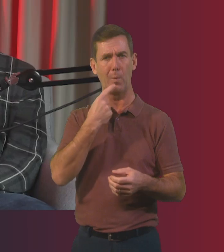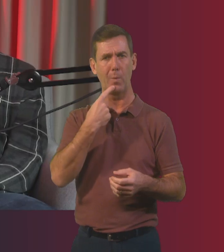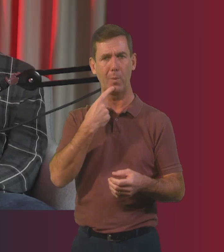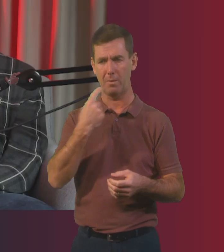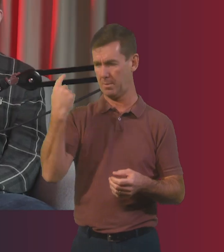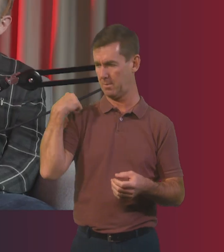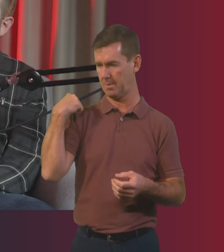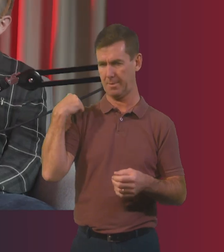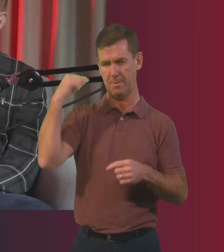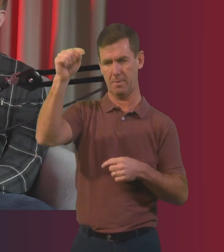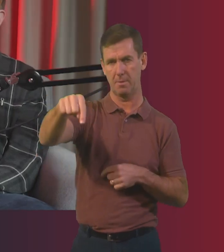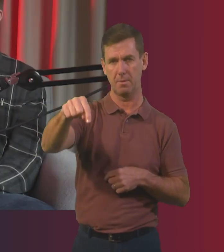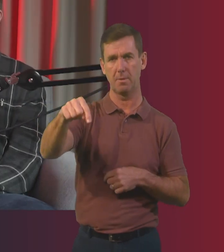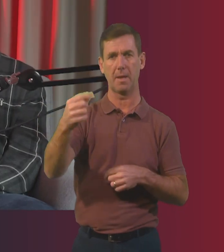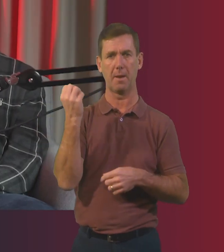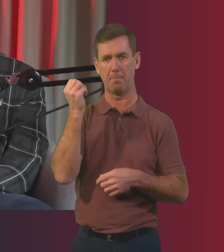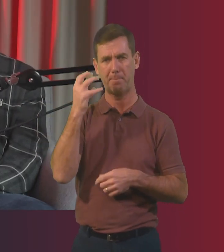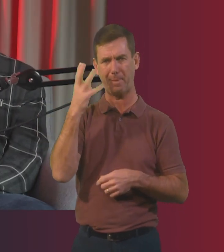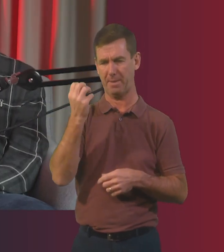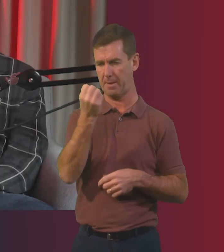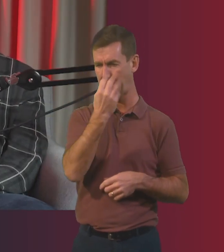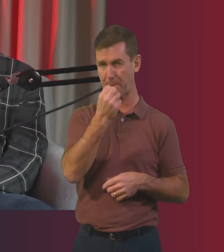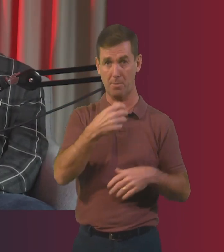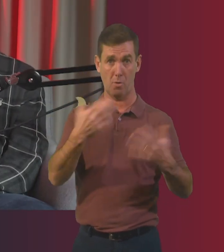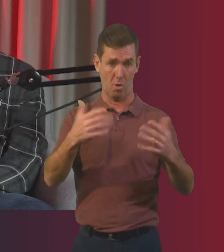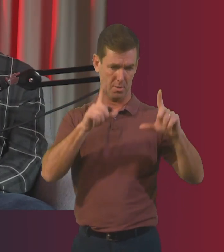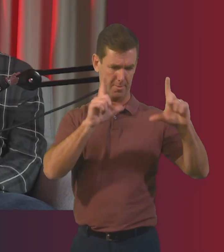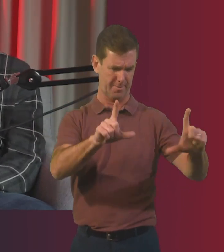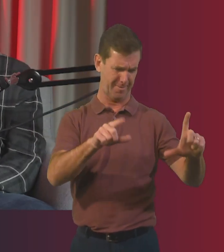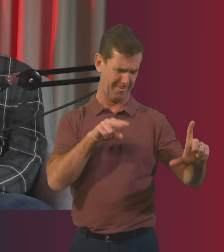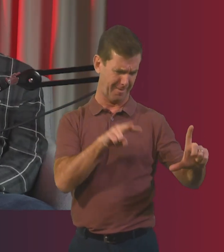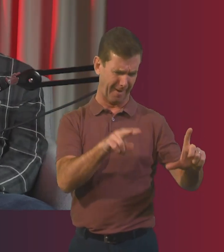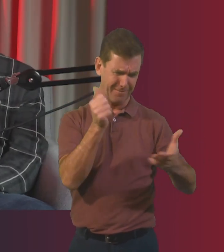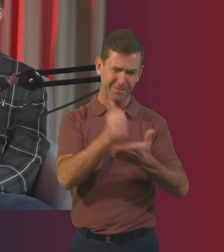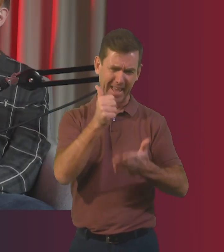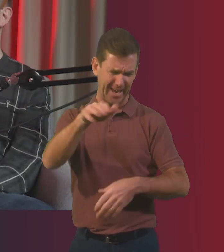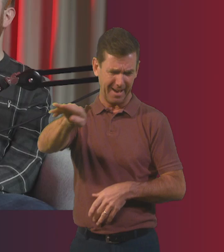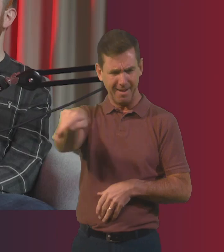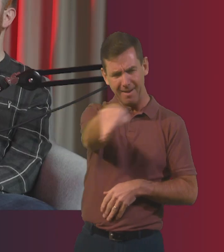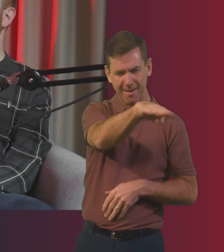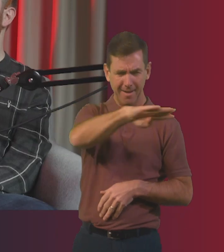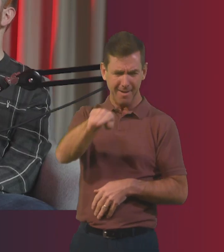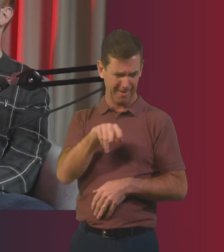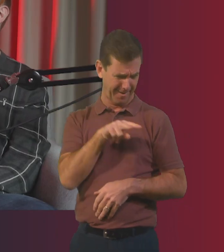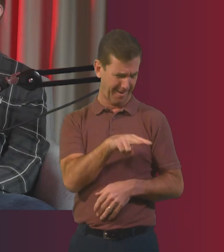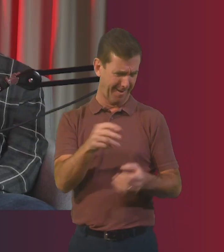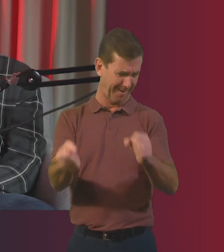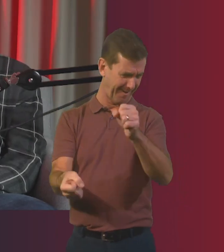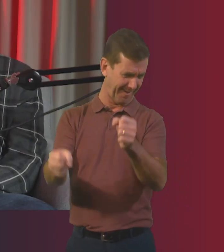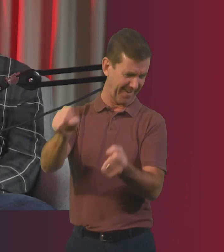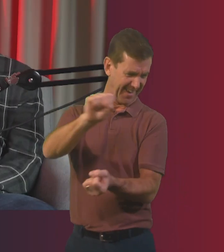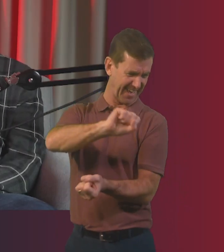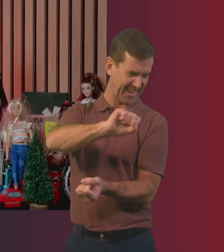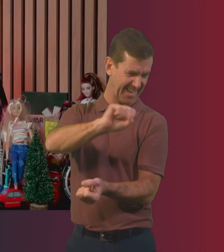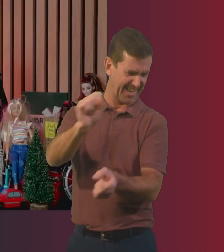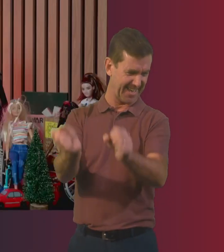say, front and rear parking sensors and a fantastic 360 camera, and you think, oh, brilliant, that makes life really easy, check that the version of the car you're